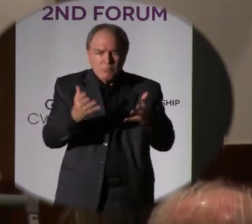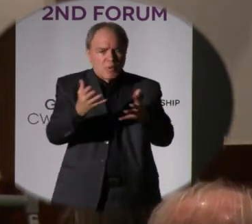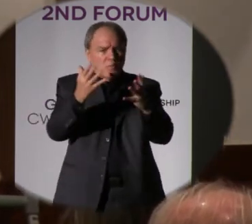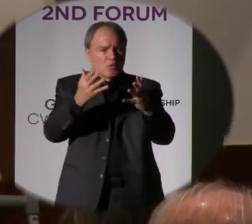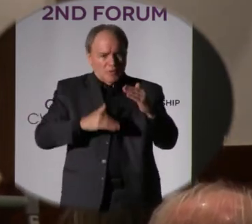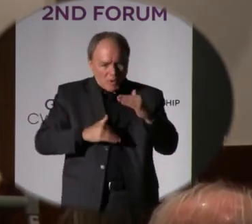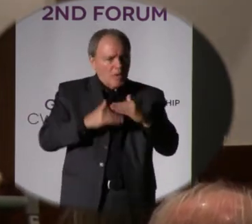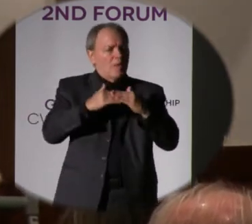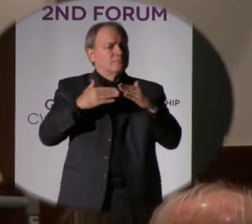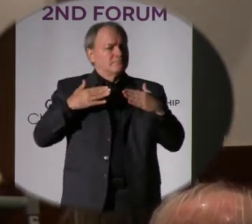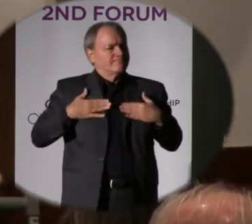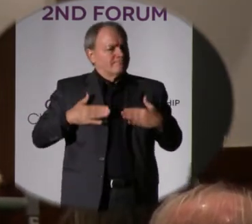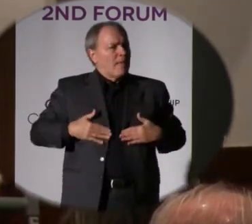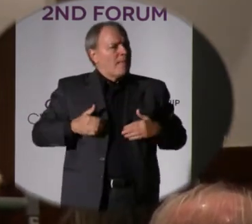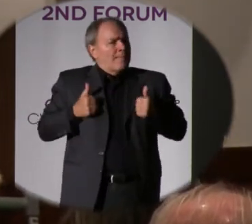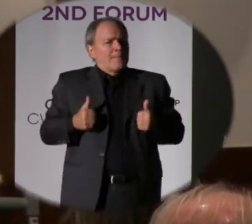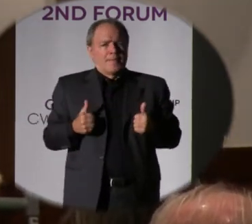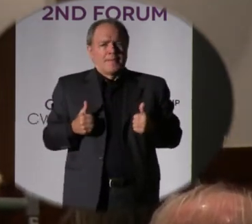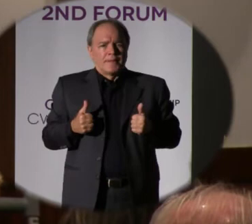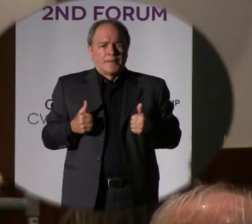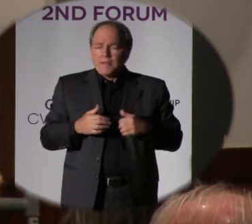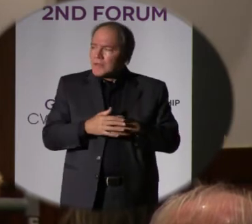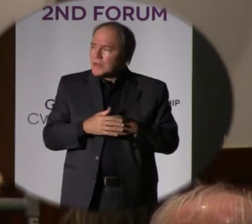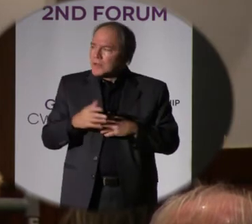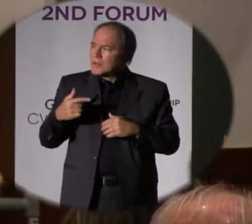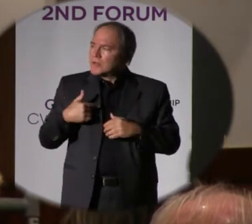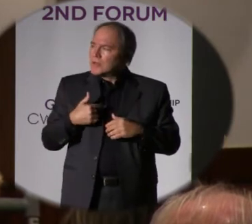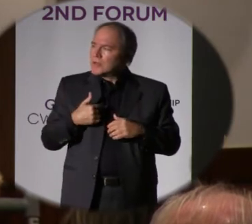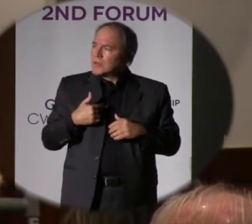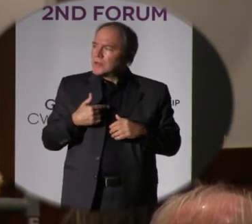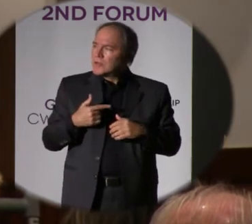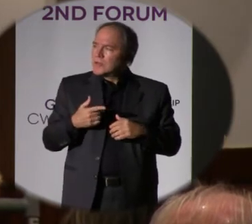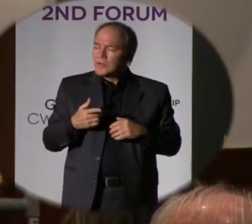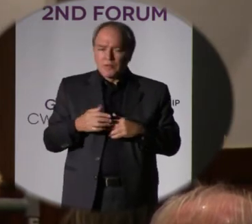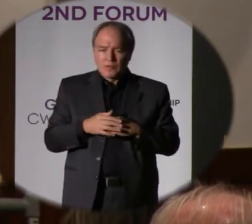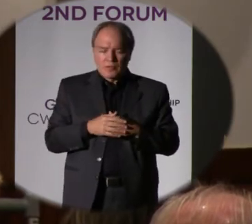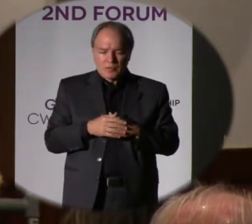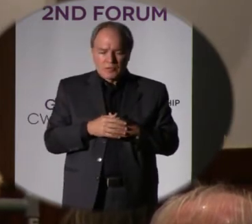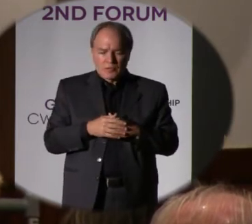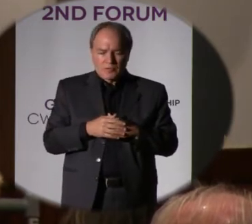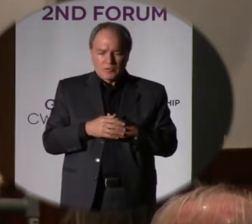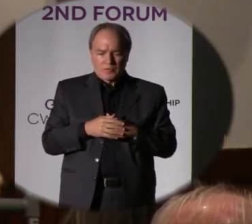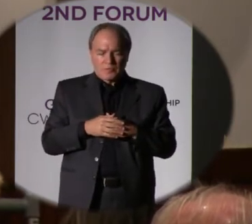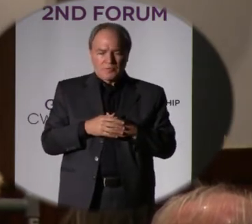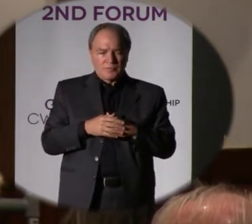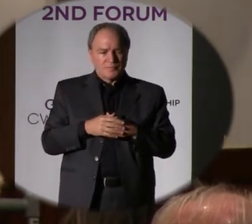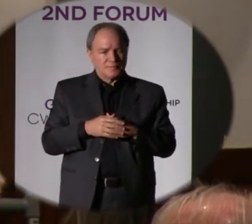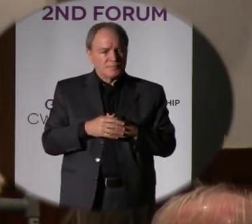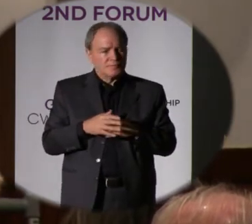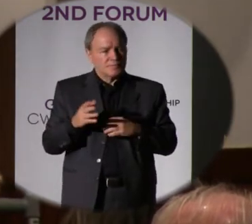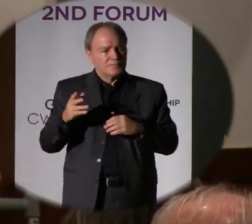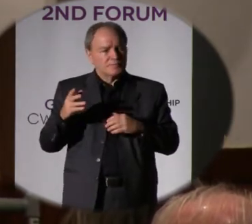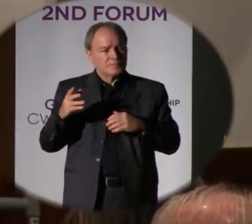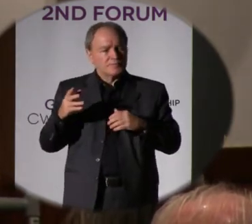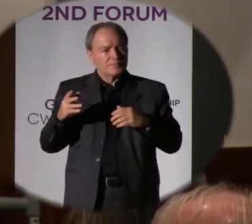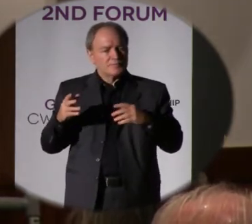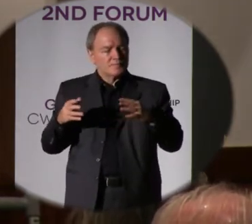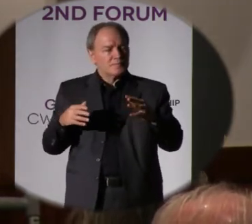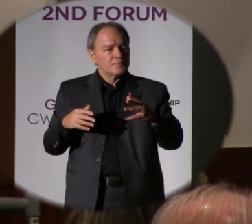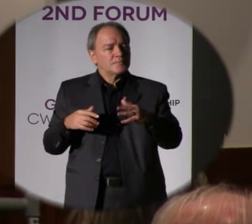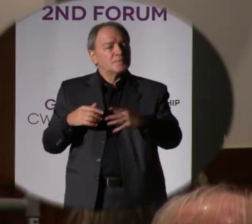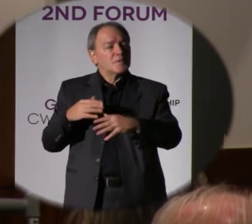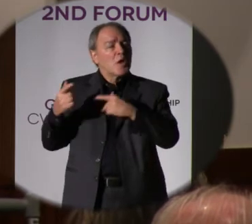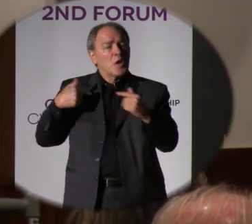optimal health. We feel strongly that by preventing secondary conditions, we can increase the quality of life,